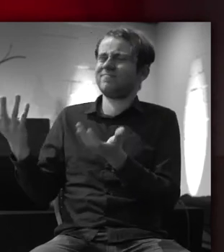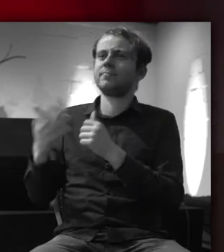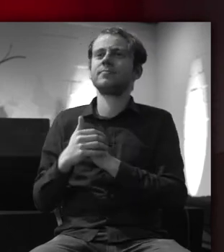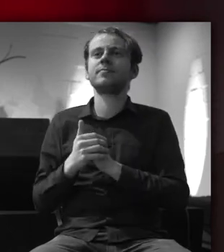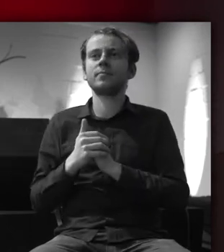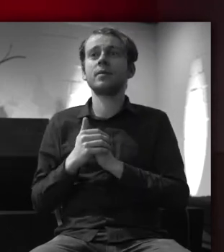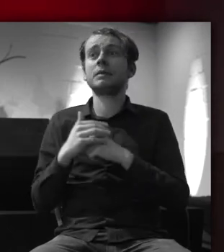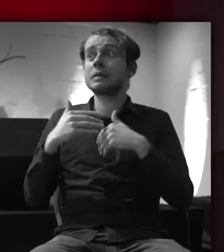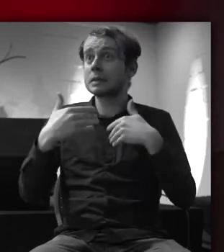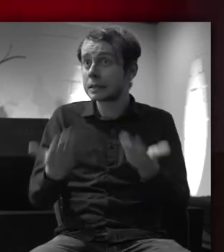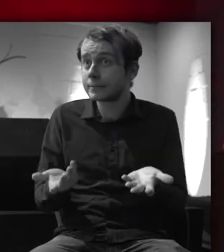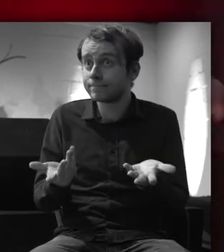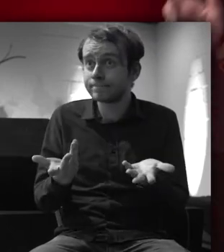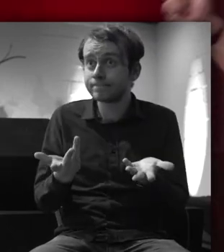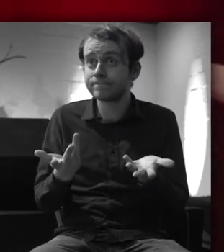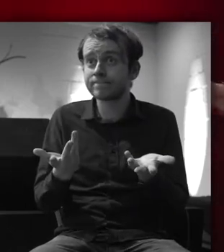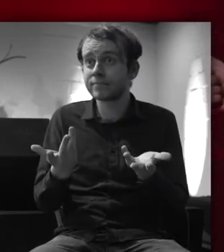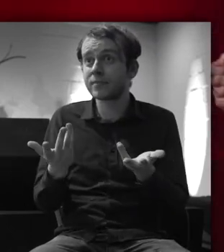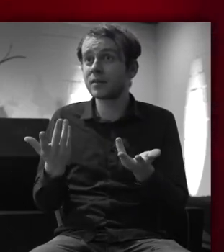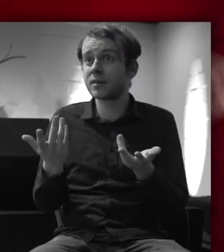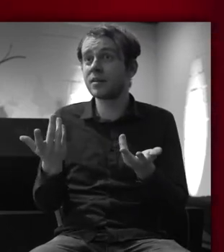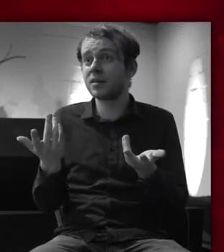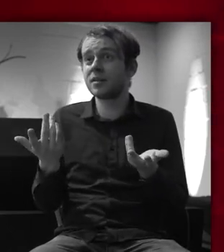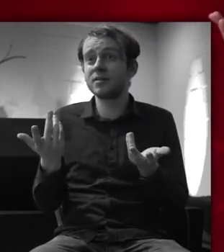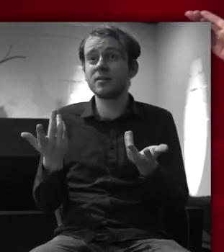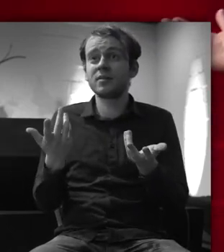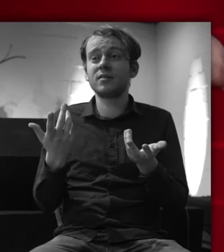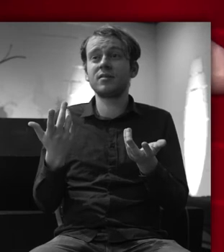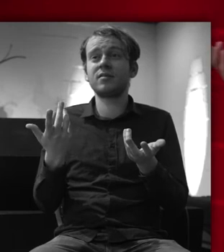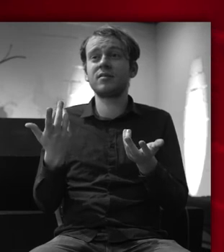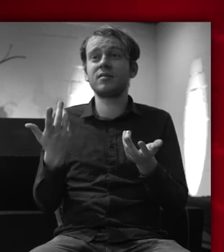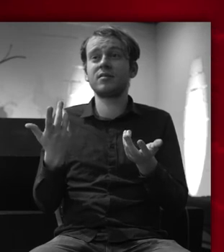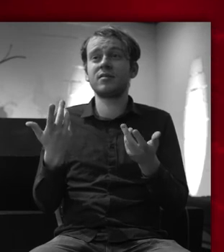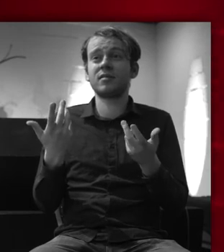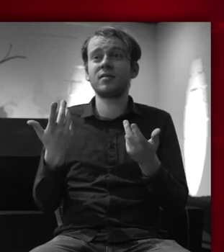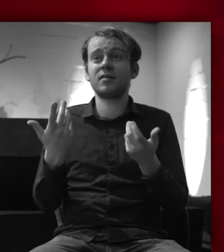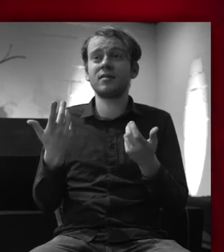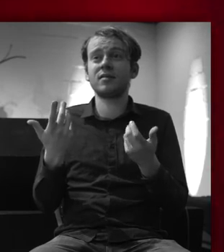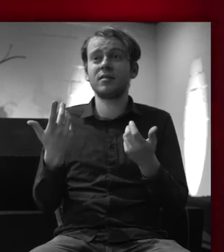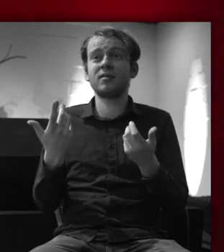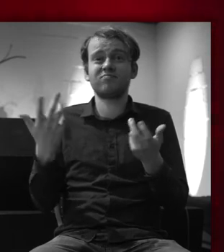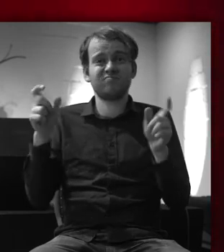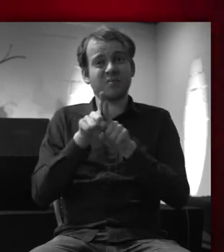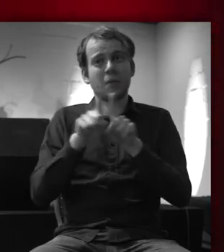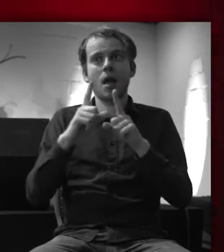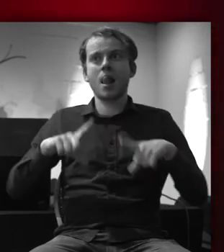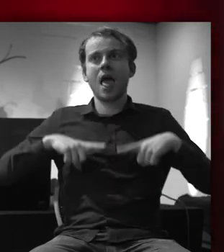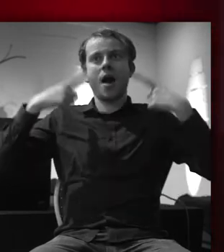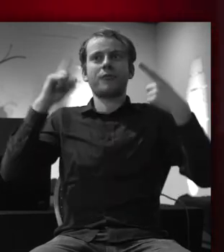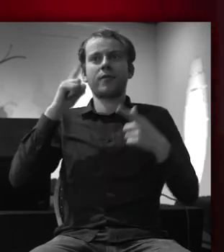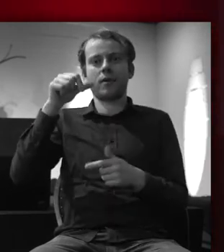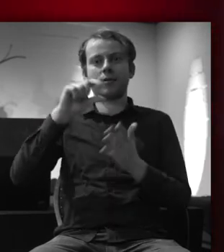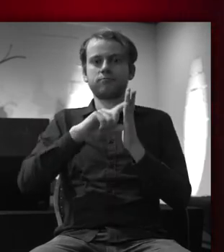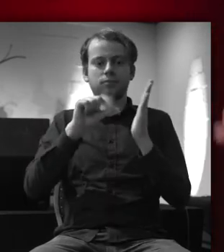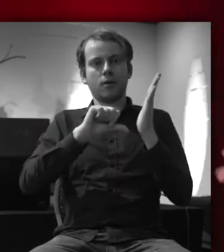like grab from his pocket, switch button, switch off your life, and go somewhere else. But this is not what we decided. We decided in